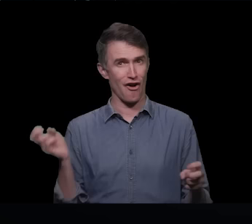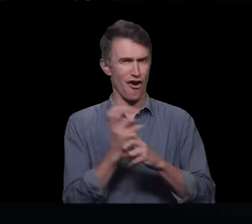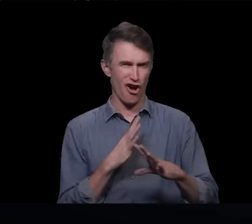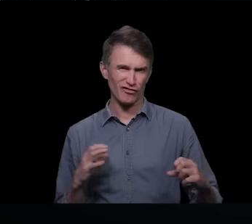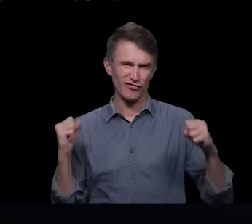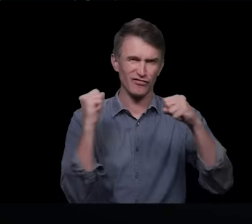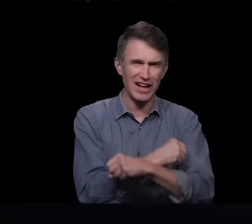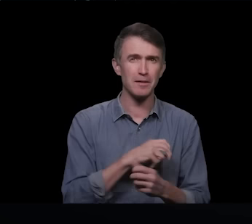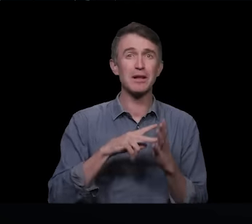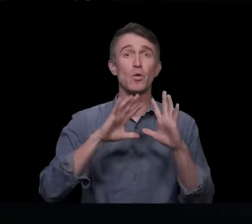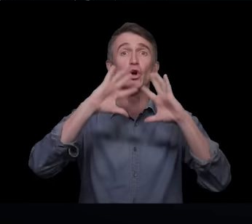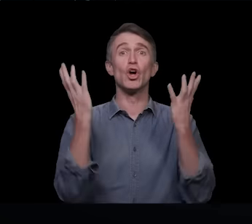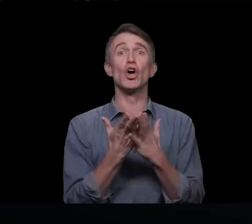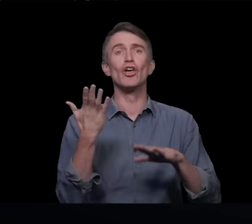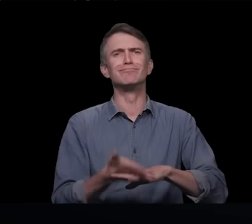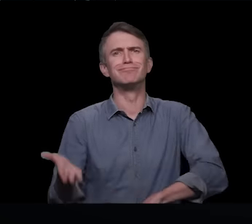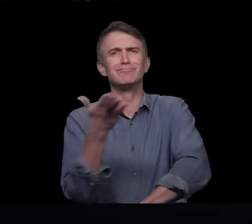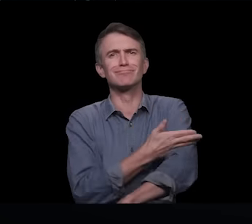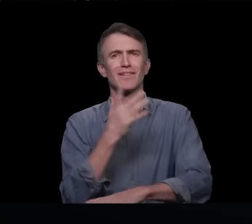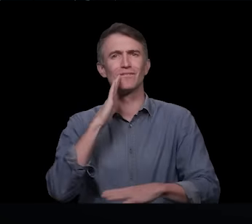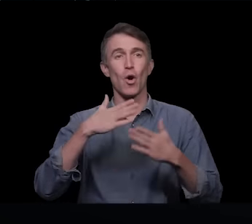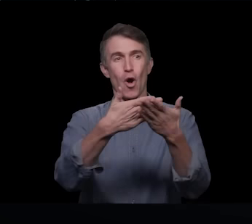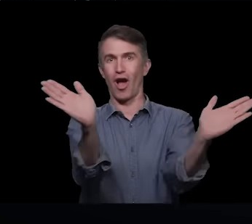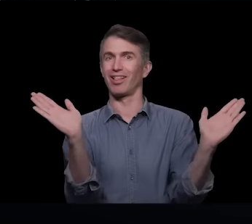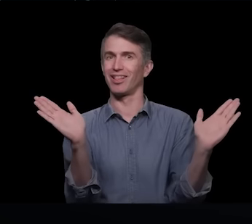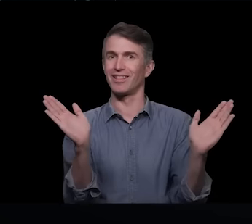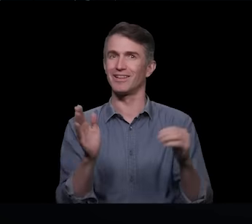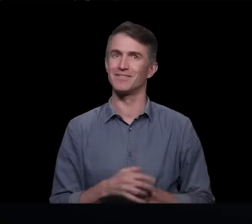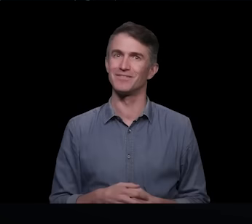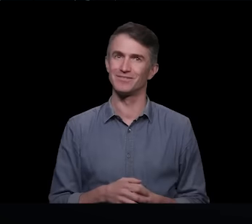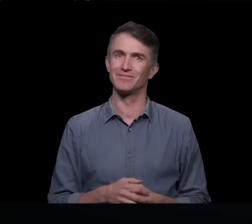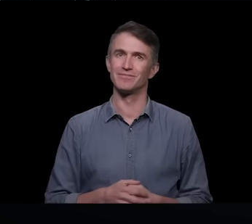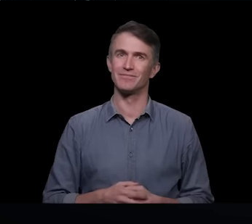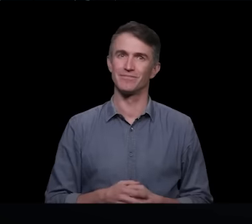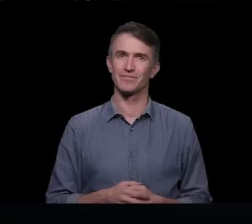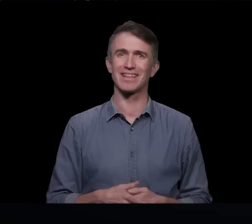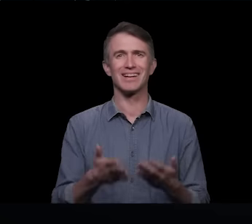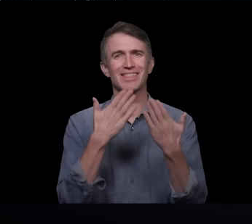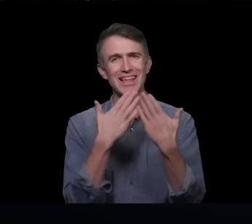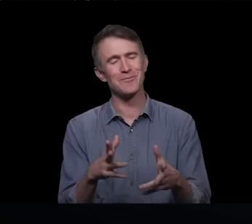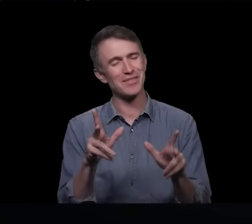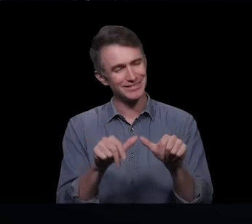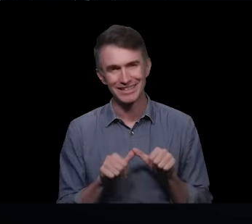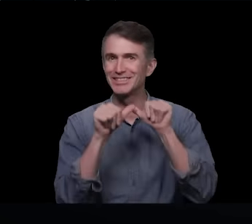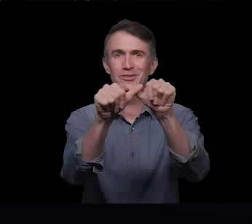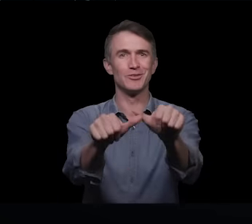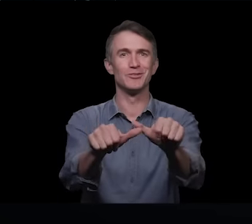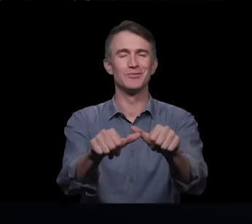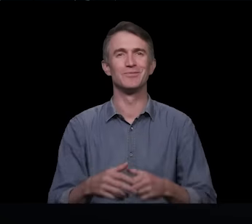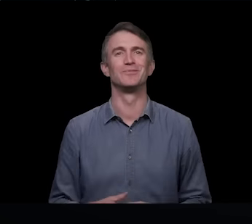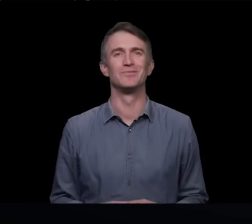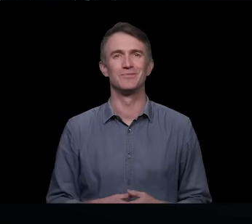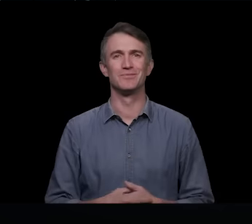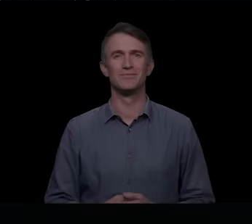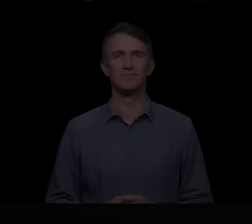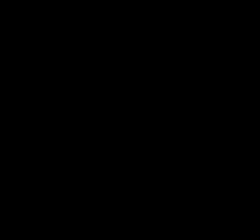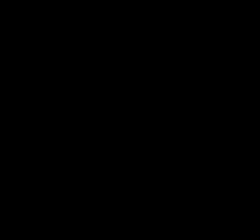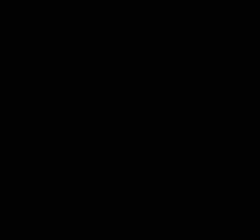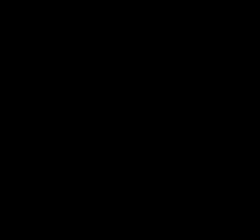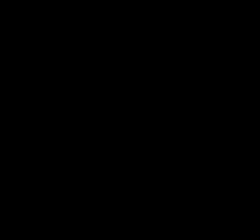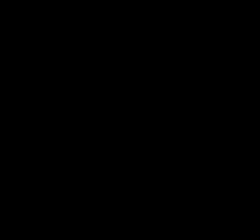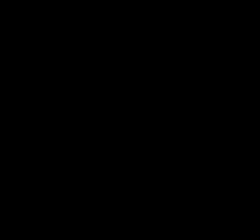for a more inclusive and accessible world for everyone. Thank you, and let's keep moving forward.